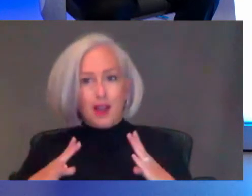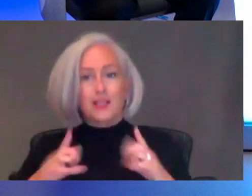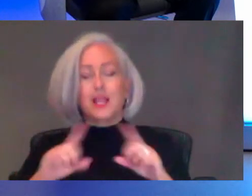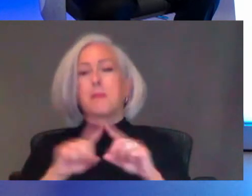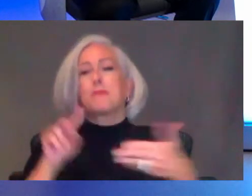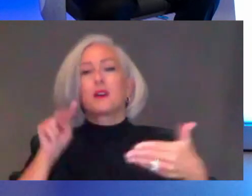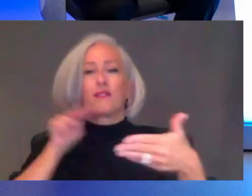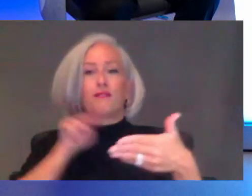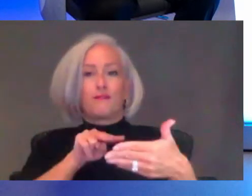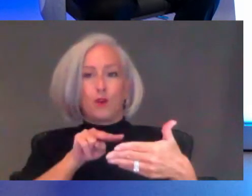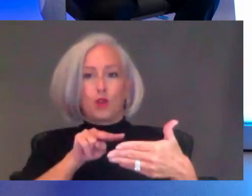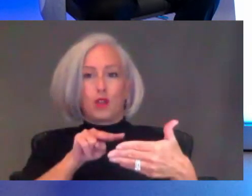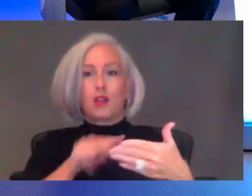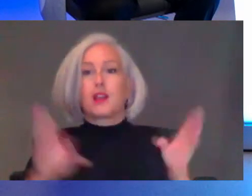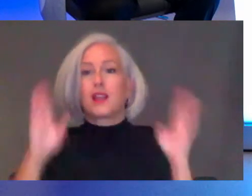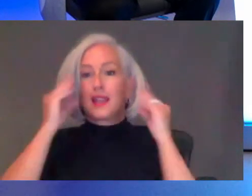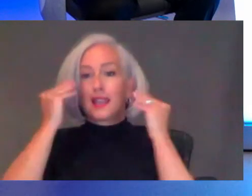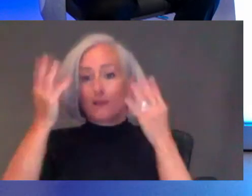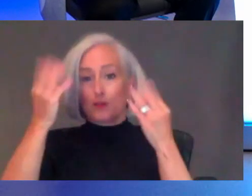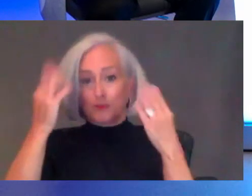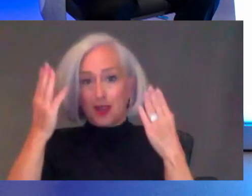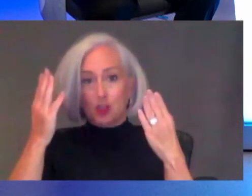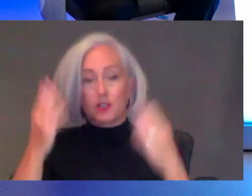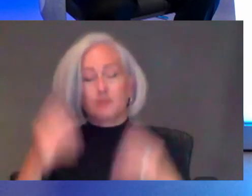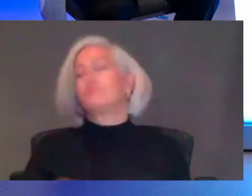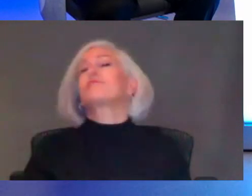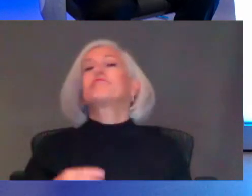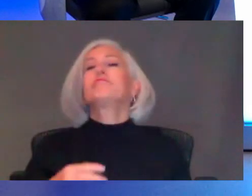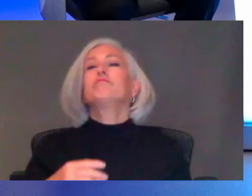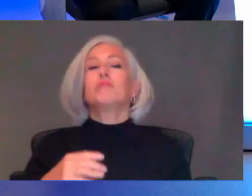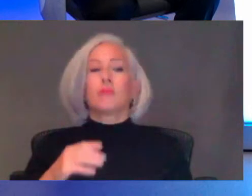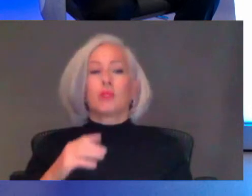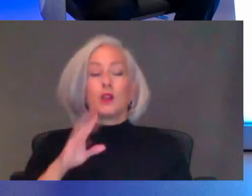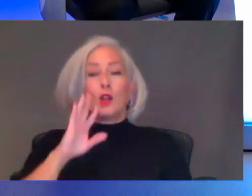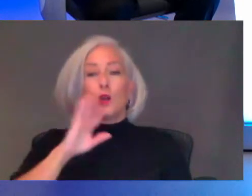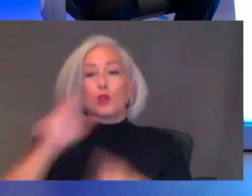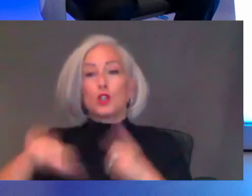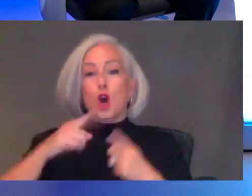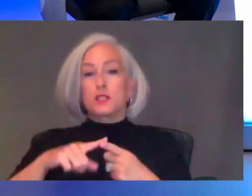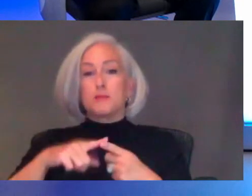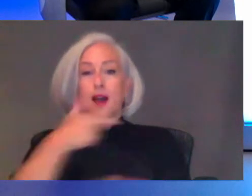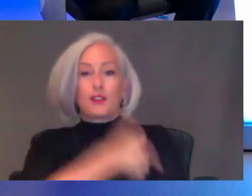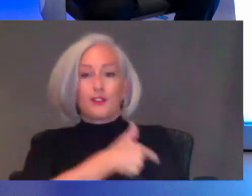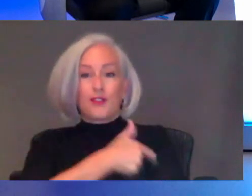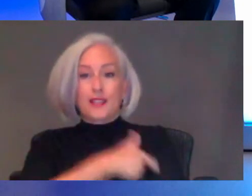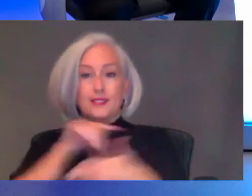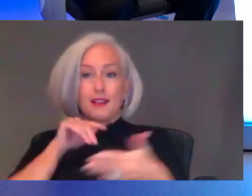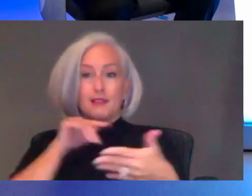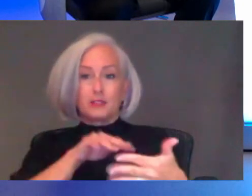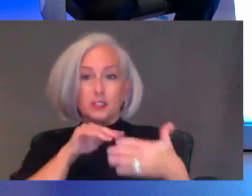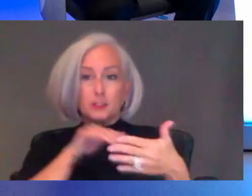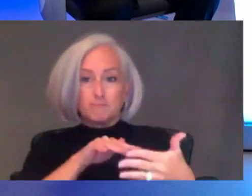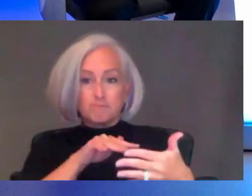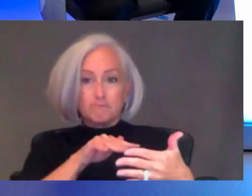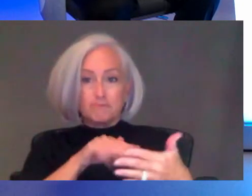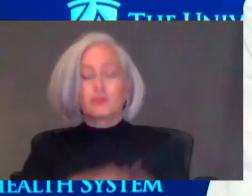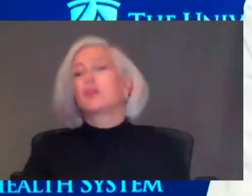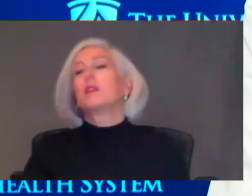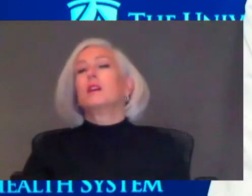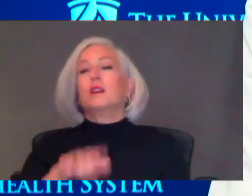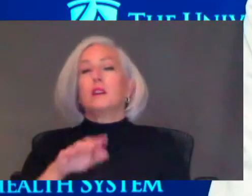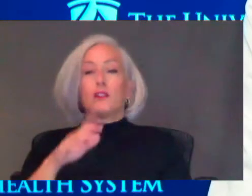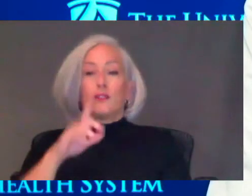of all, the Delta variant does appear to be worse in children. We heard our ID colleagues from Children's describe that yesterday. And also because we think it'll help